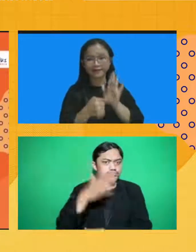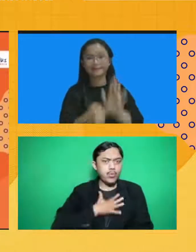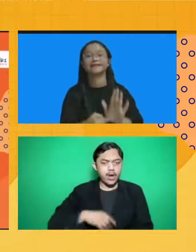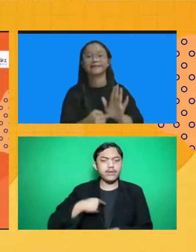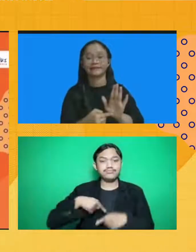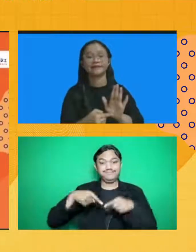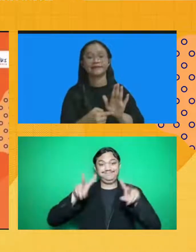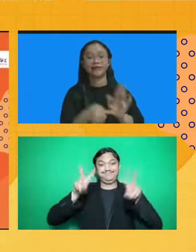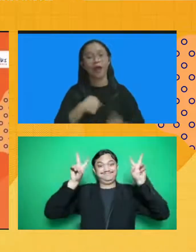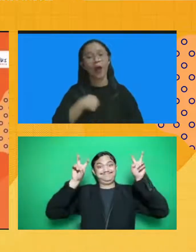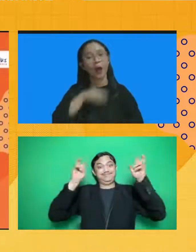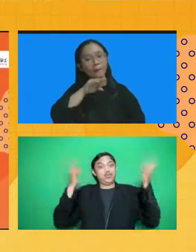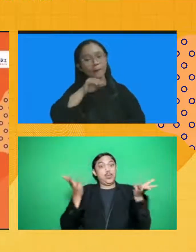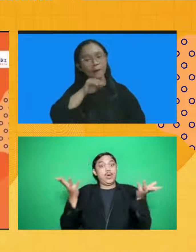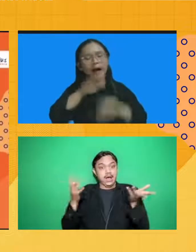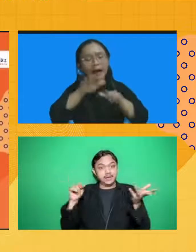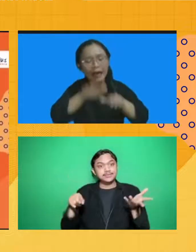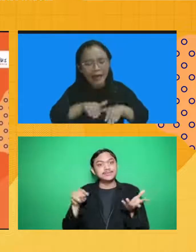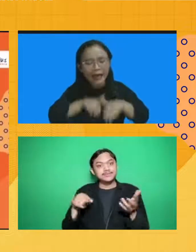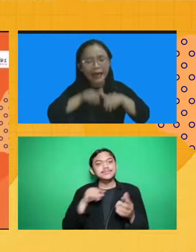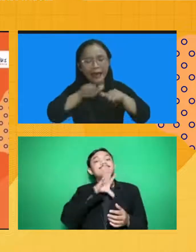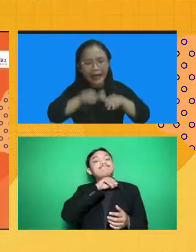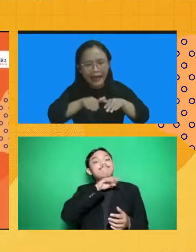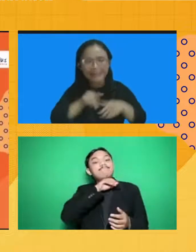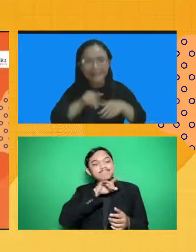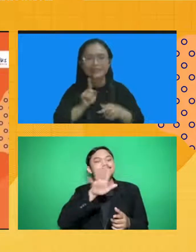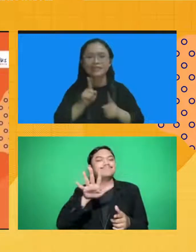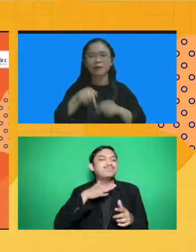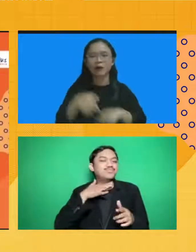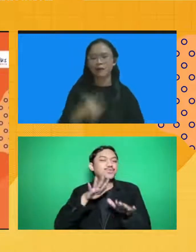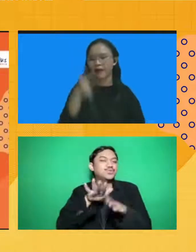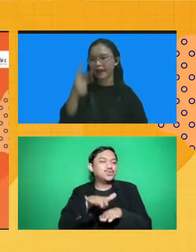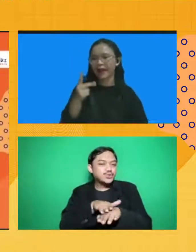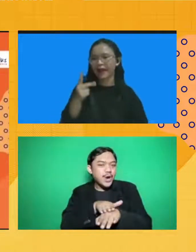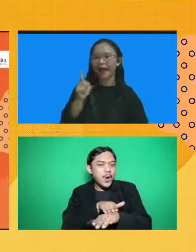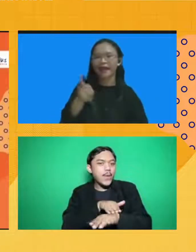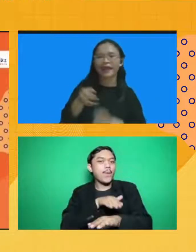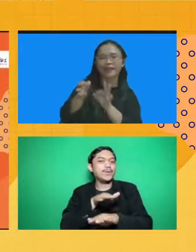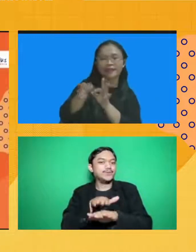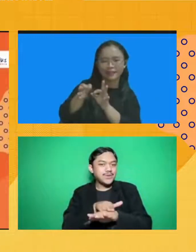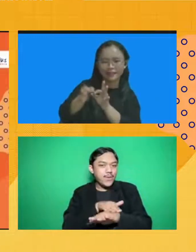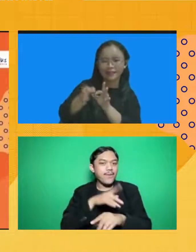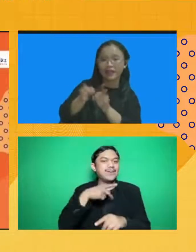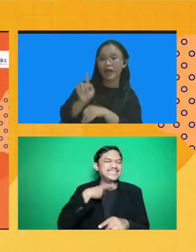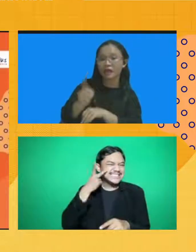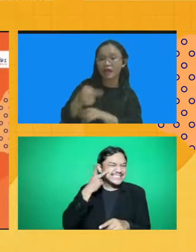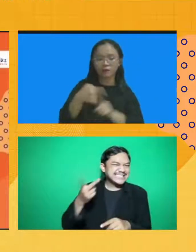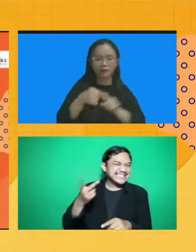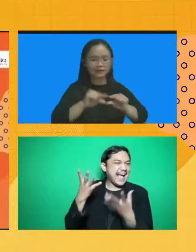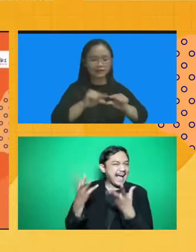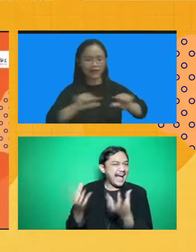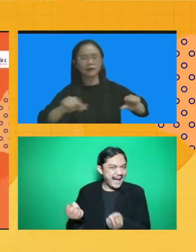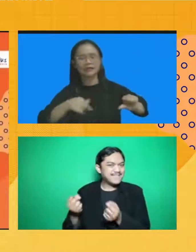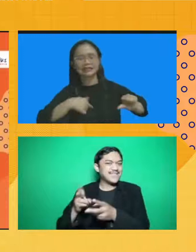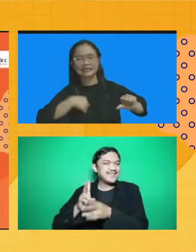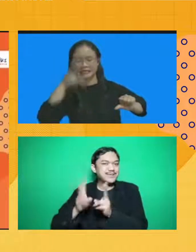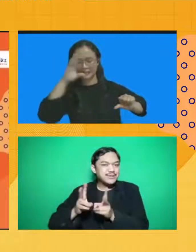slowly because I know there is sign language instructor here and also the typist.